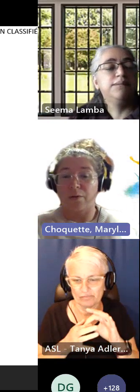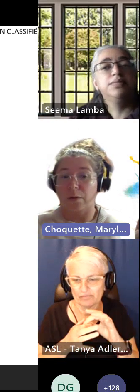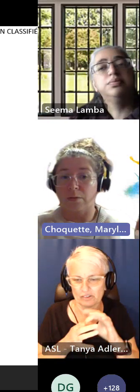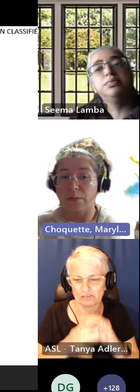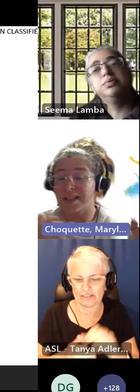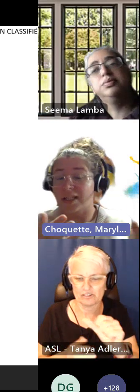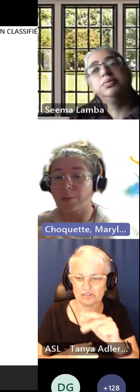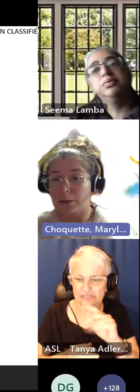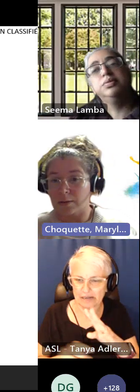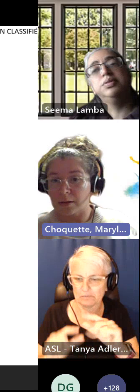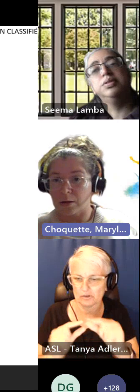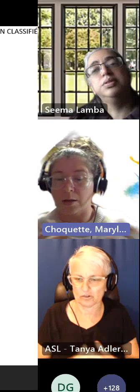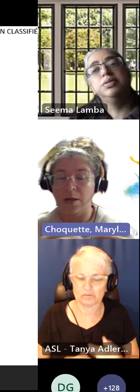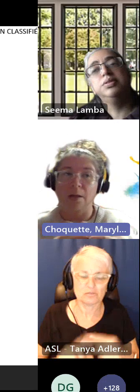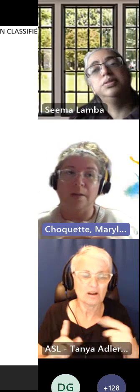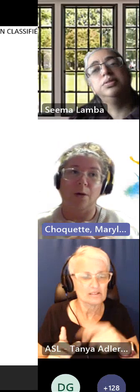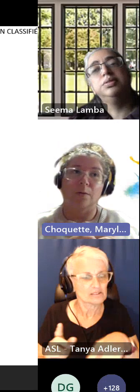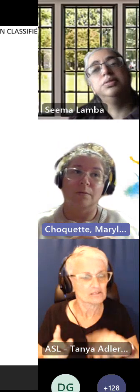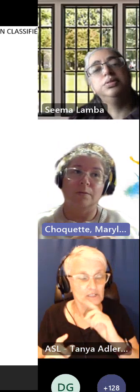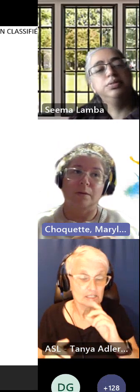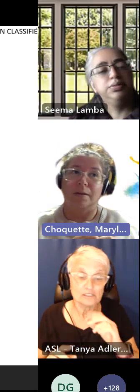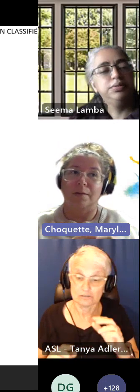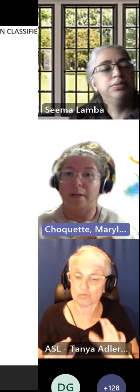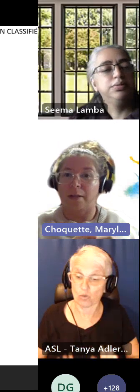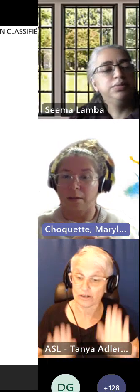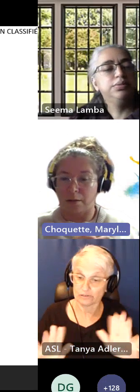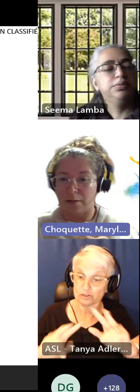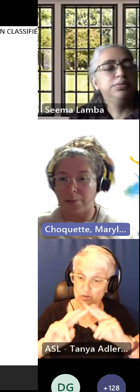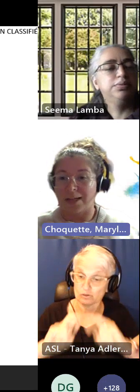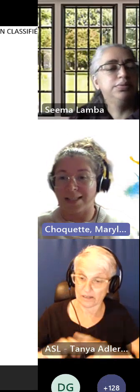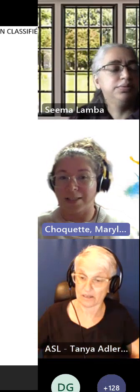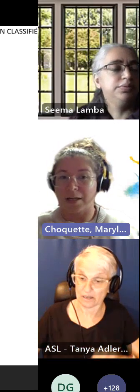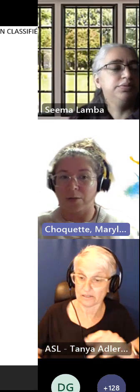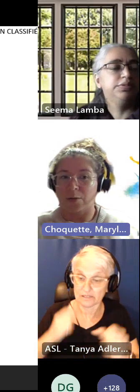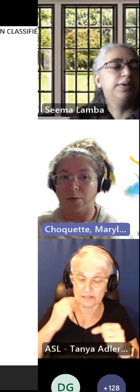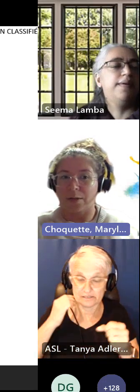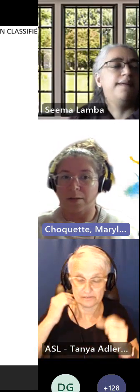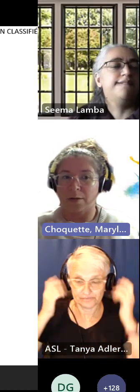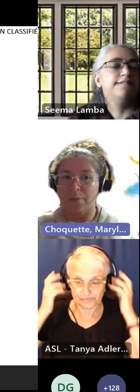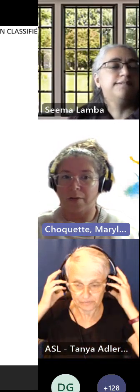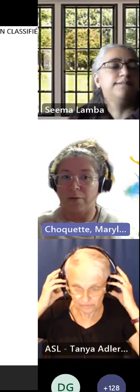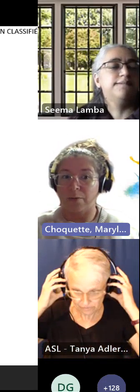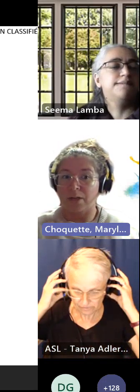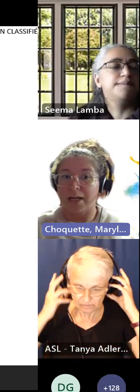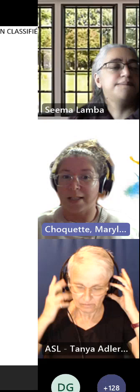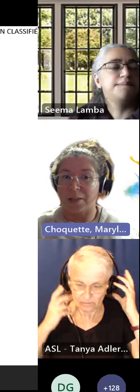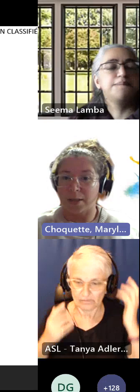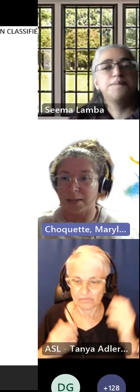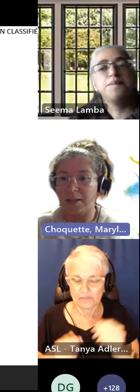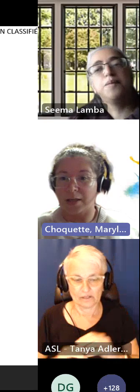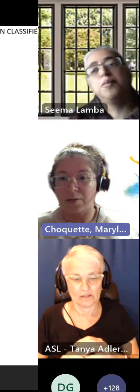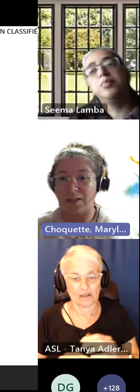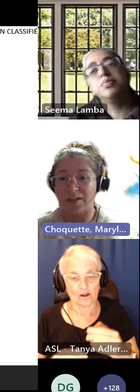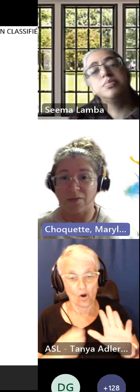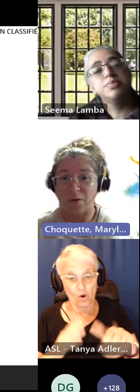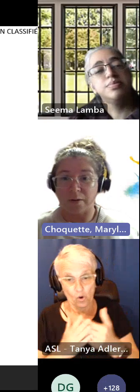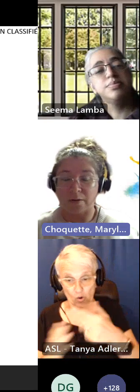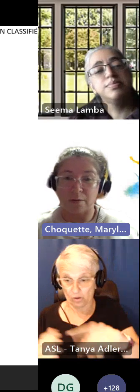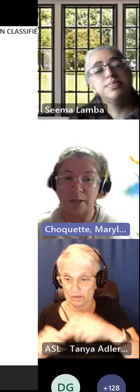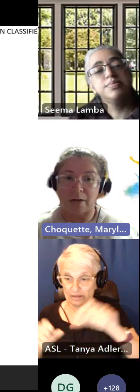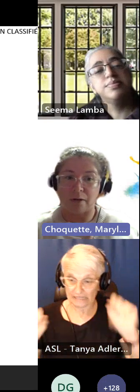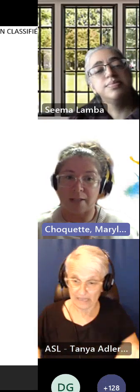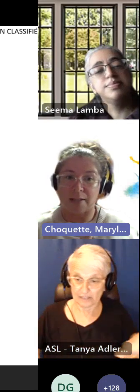it's a wonderful assessment to take on. Now, talking capacity, I don't know that everybody has capacity. I know that